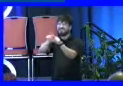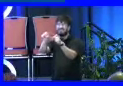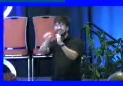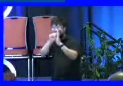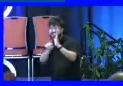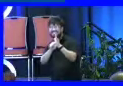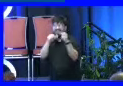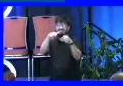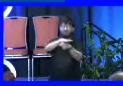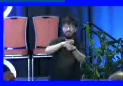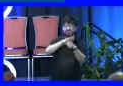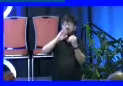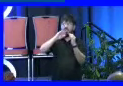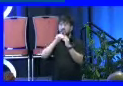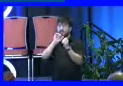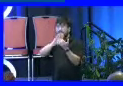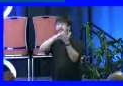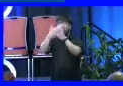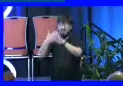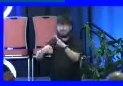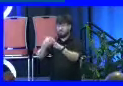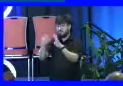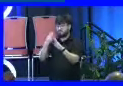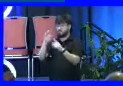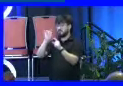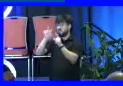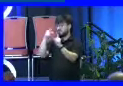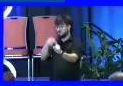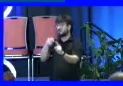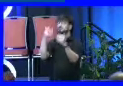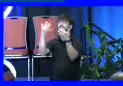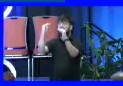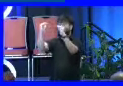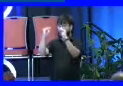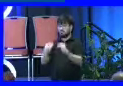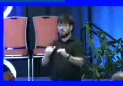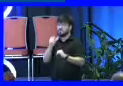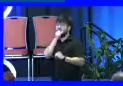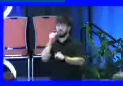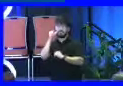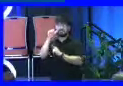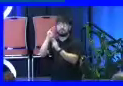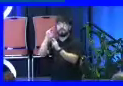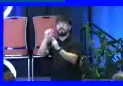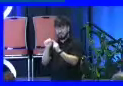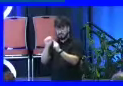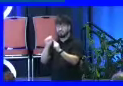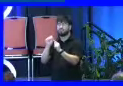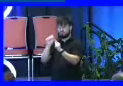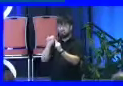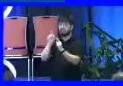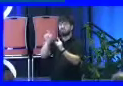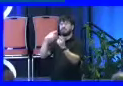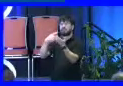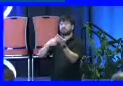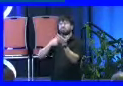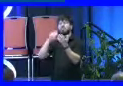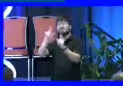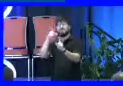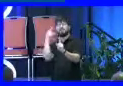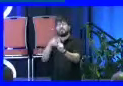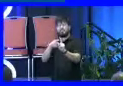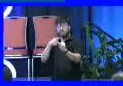to operationalize their data goals. Then Arizona, California, and Massachusetts teams members will talk through their goals, strategies,